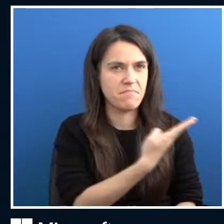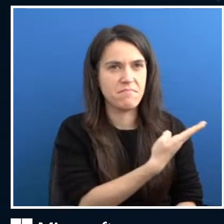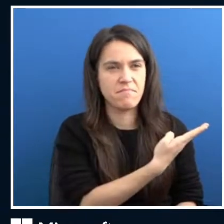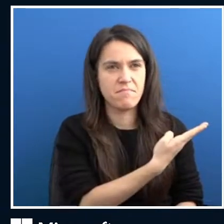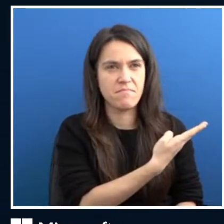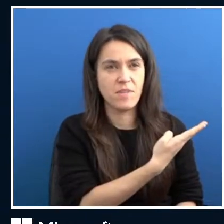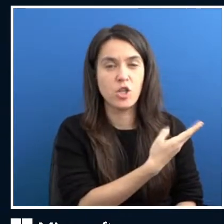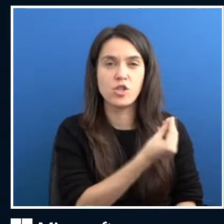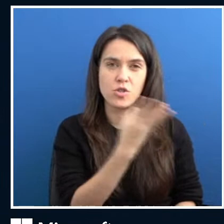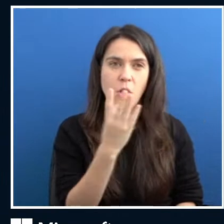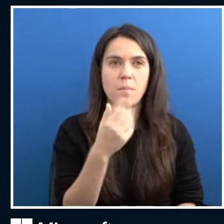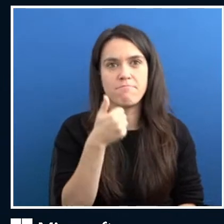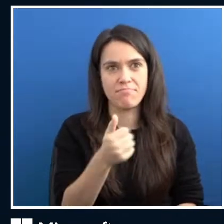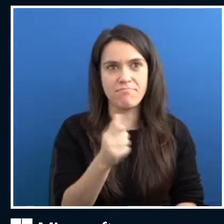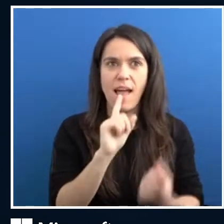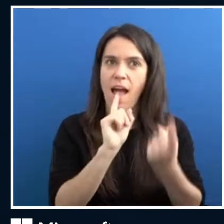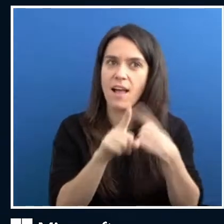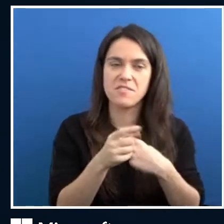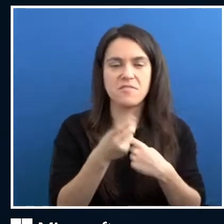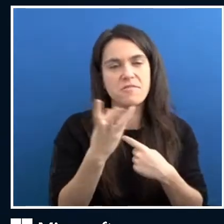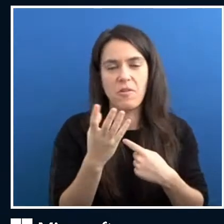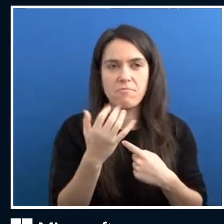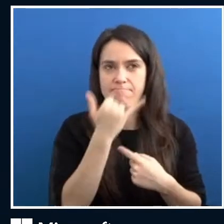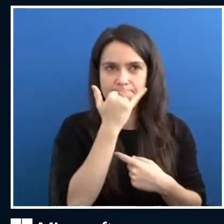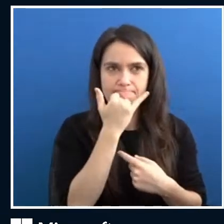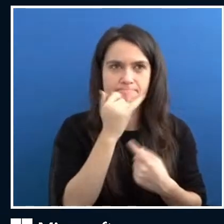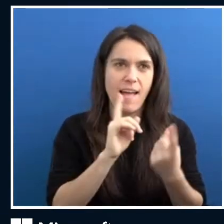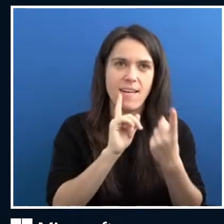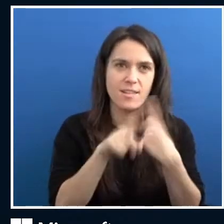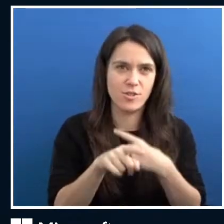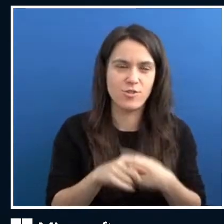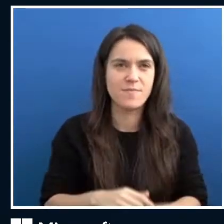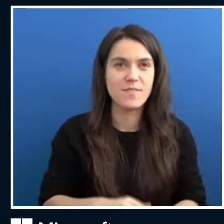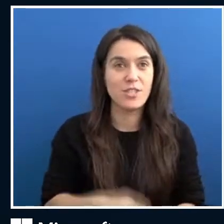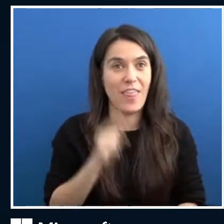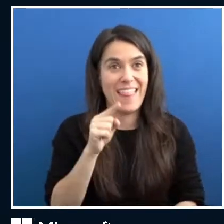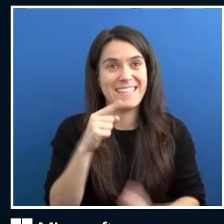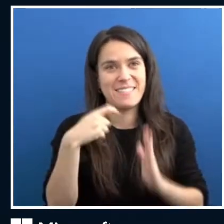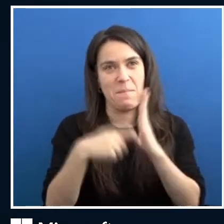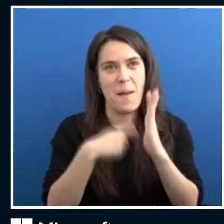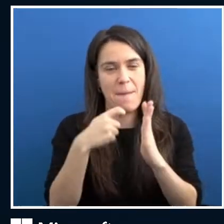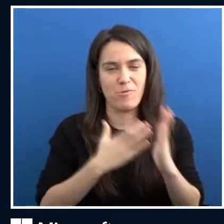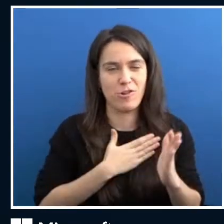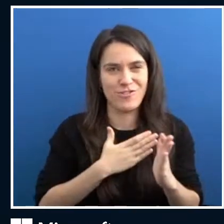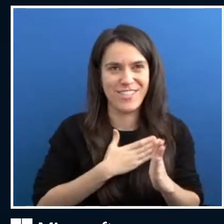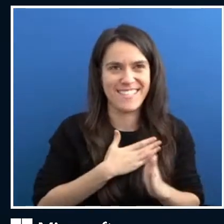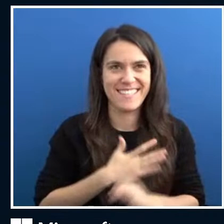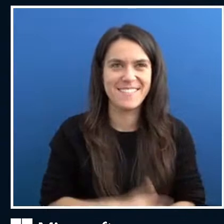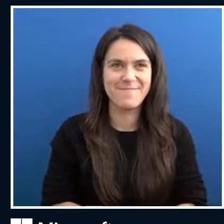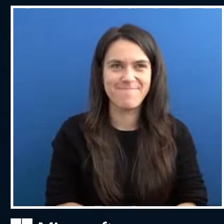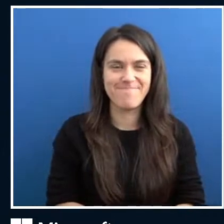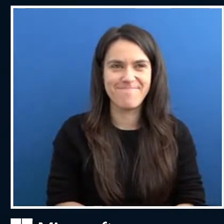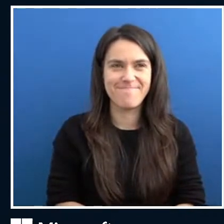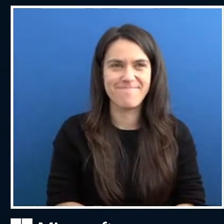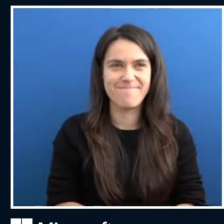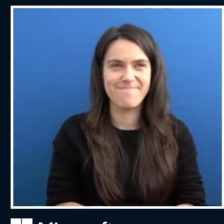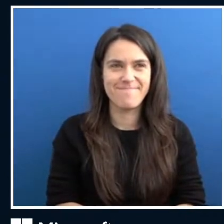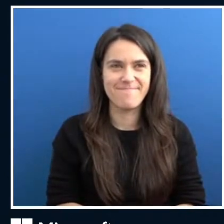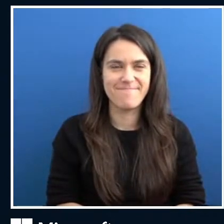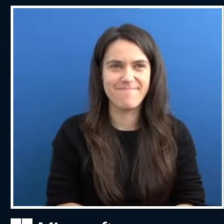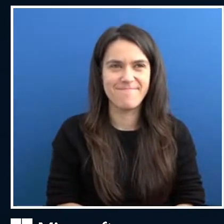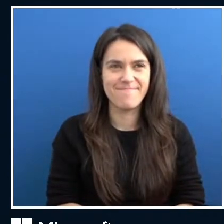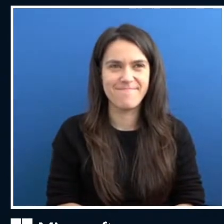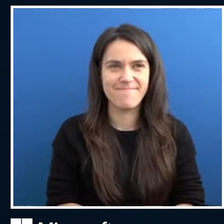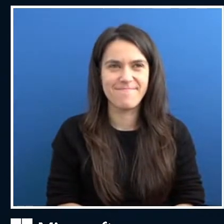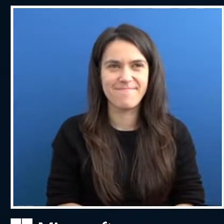from this. So that would be the project. And well, our quiz is ready. We got our notes, and